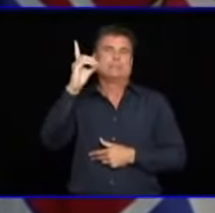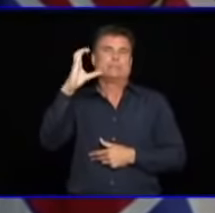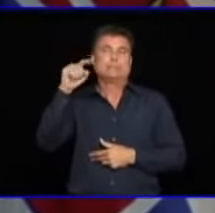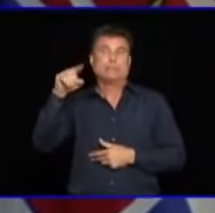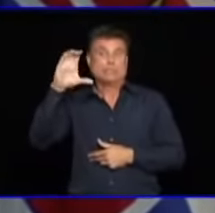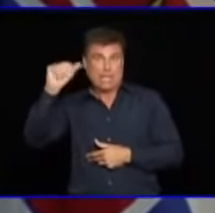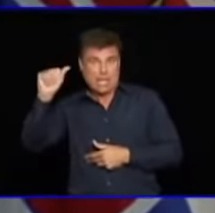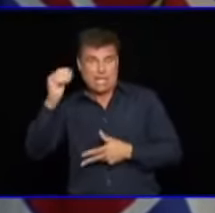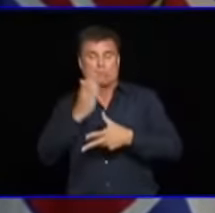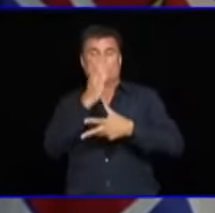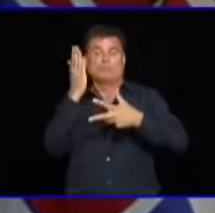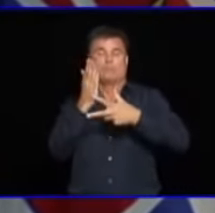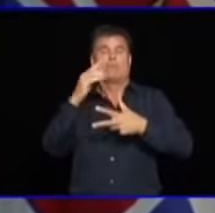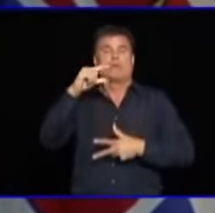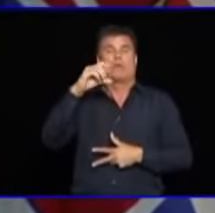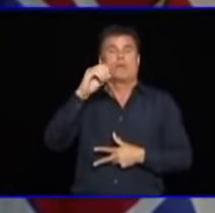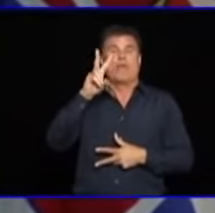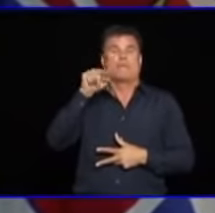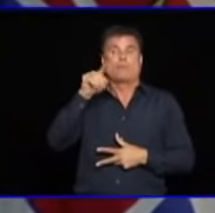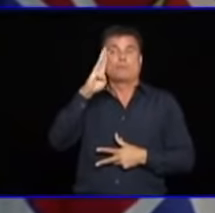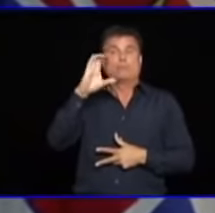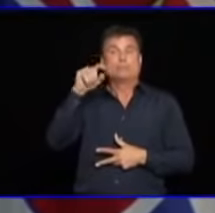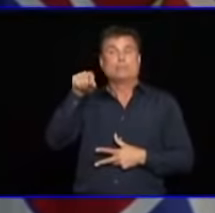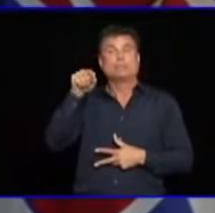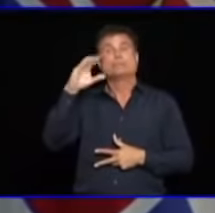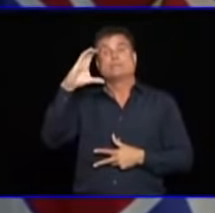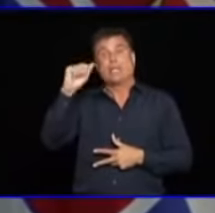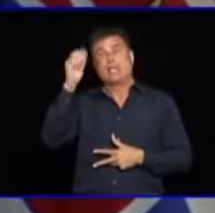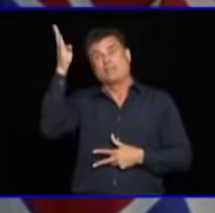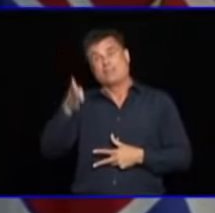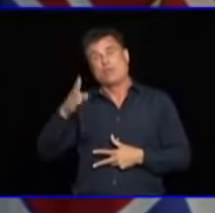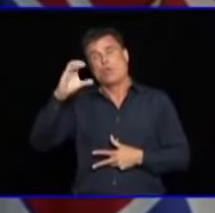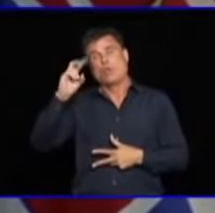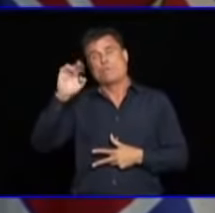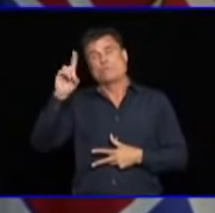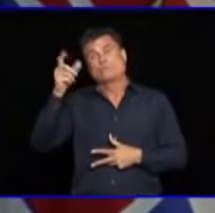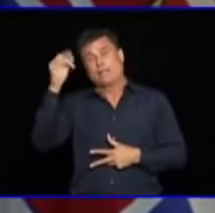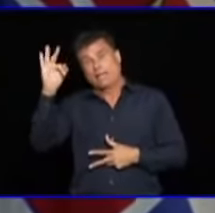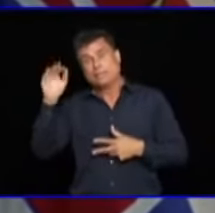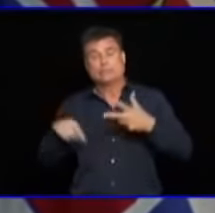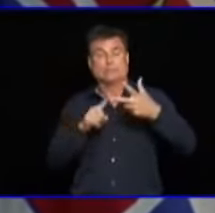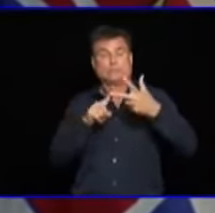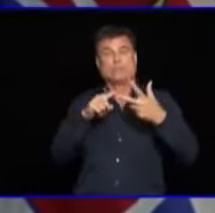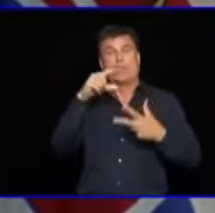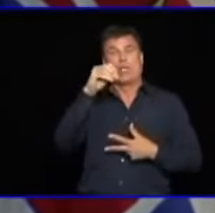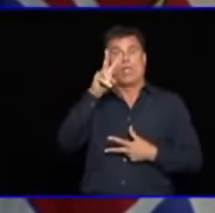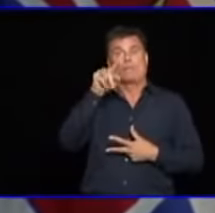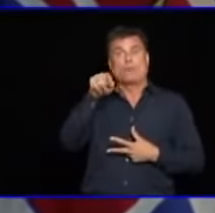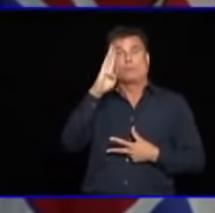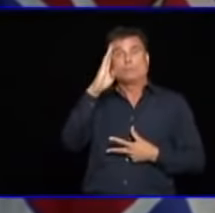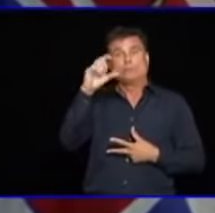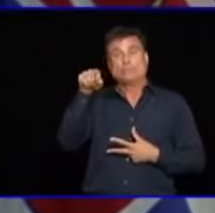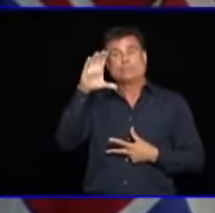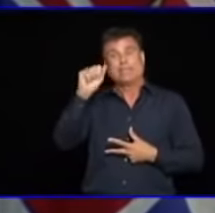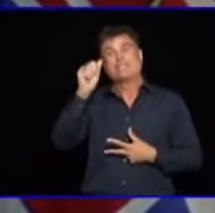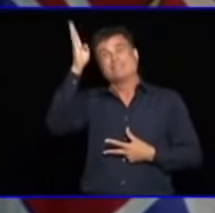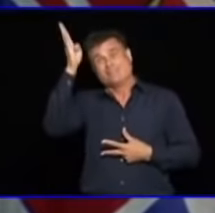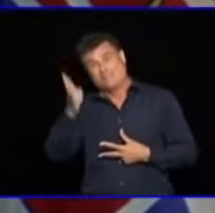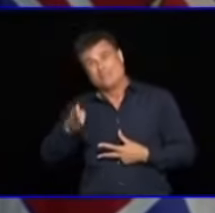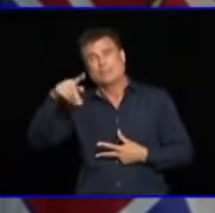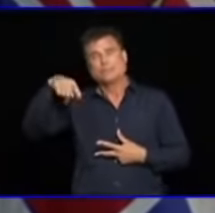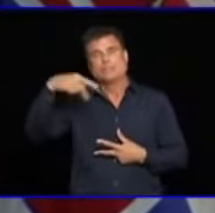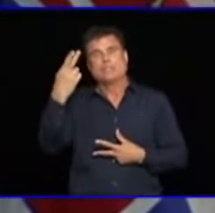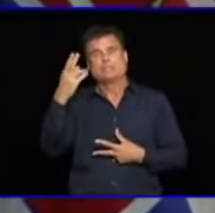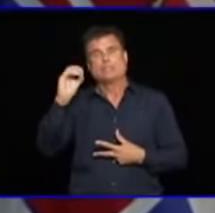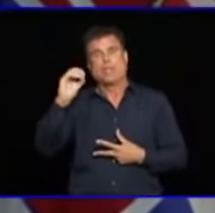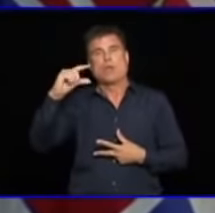outbreaks, which you can find at news.gov.bc.ca. For medical guidance on protecting families and communities and for access to provincial guidance